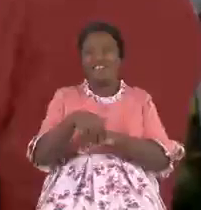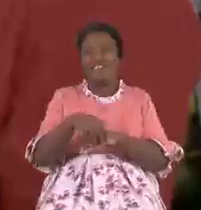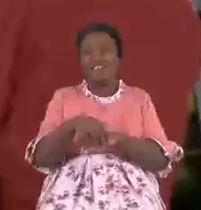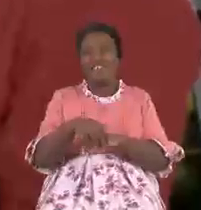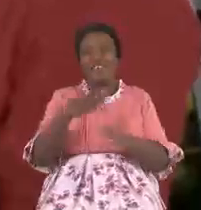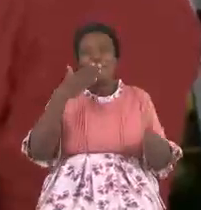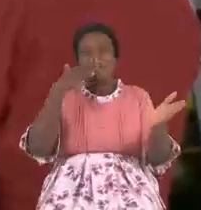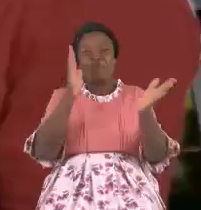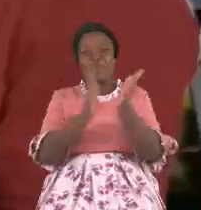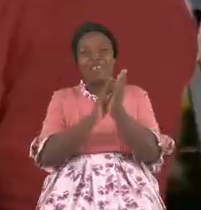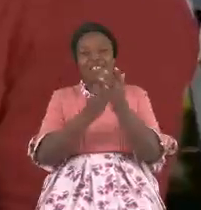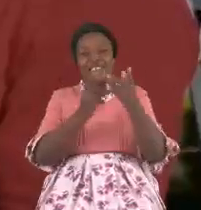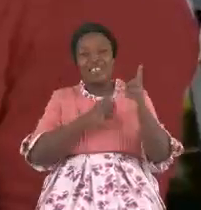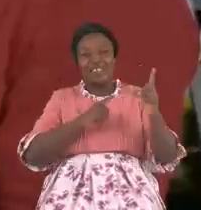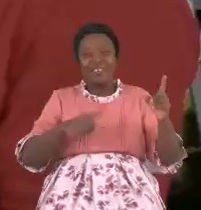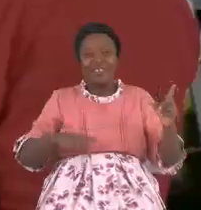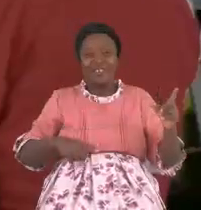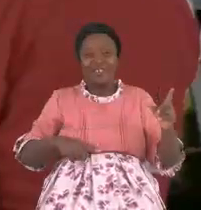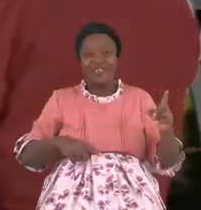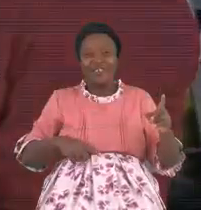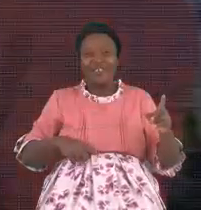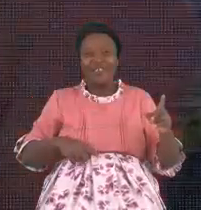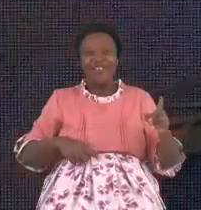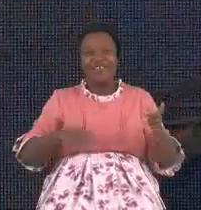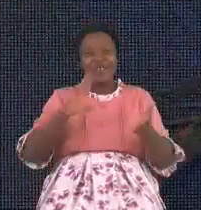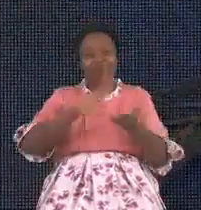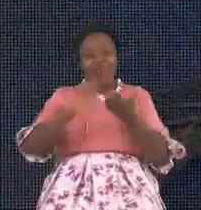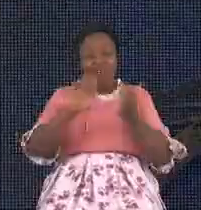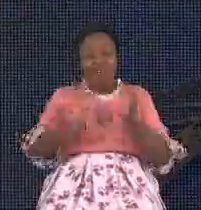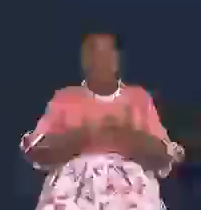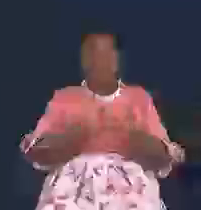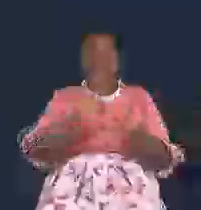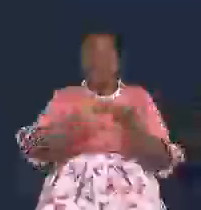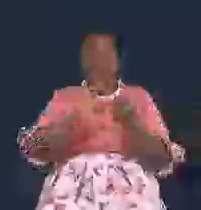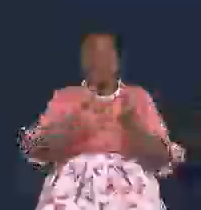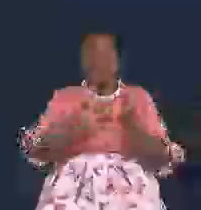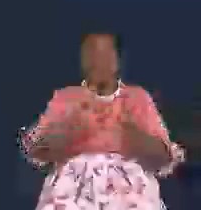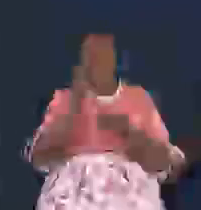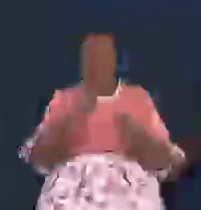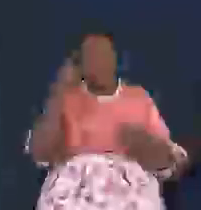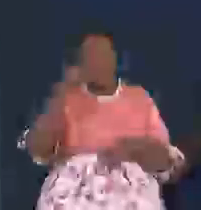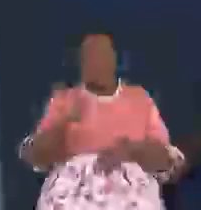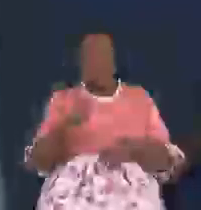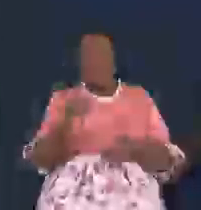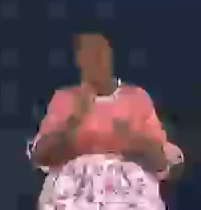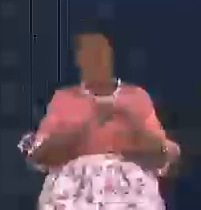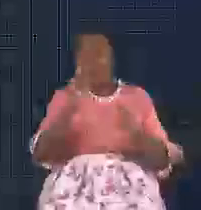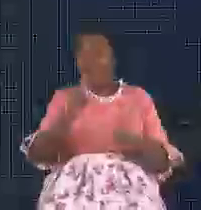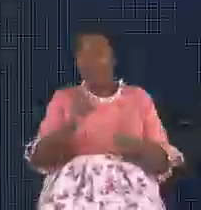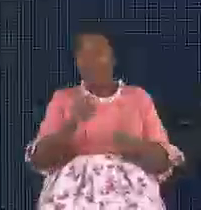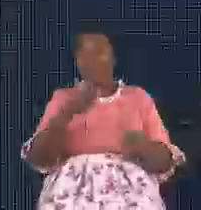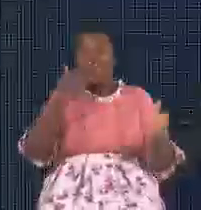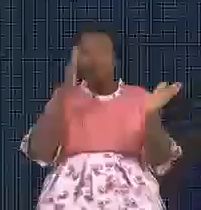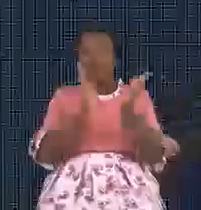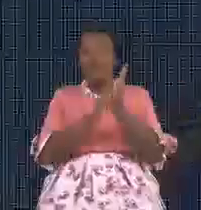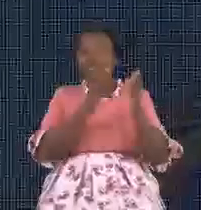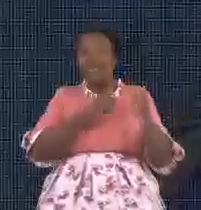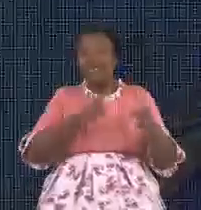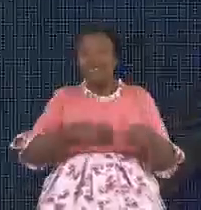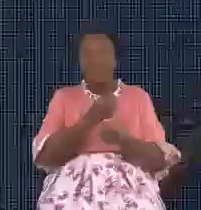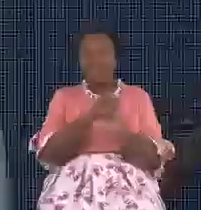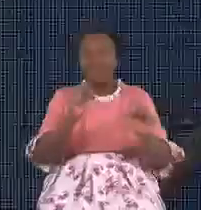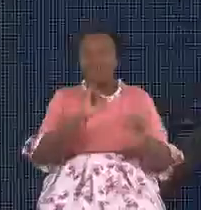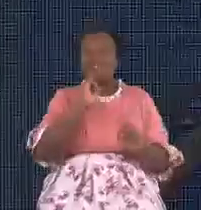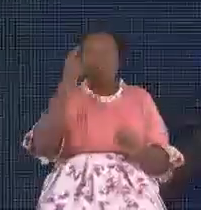lord forgiveness is available for you everyone praise the lord salvation is available for